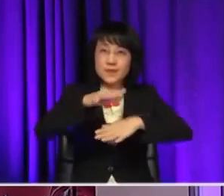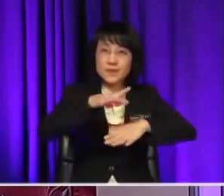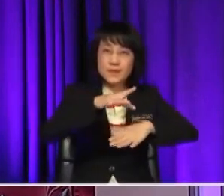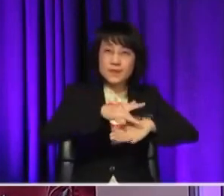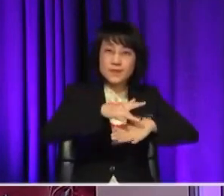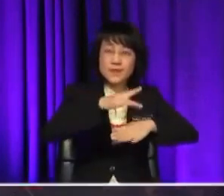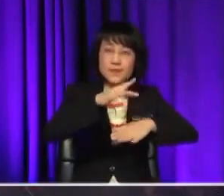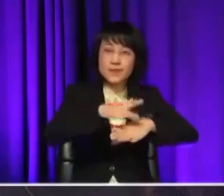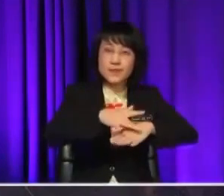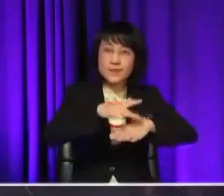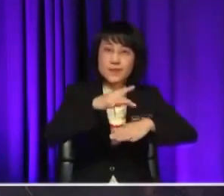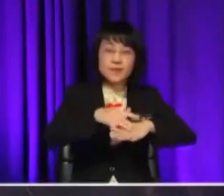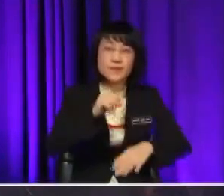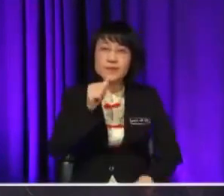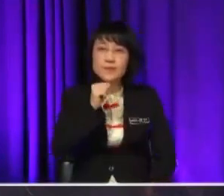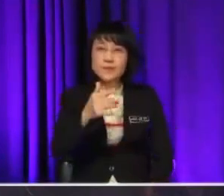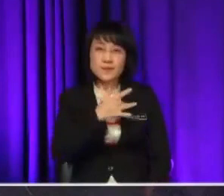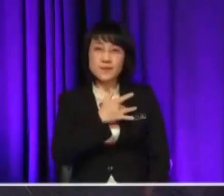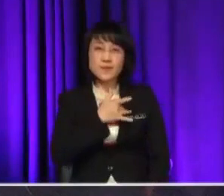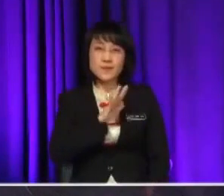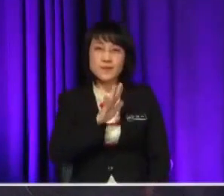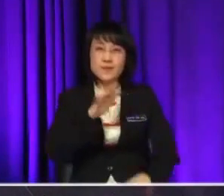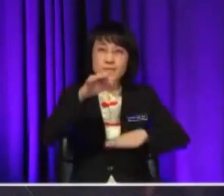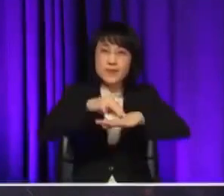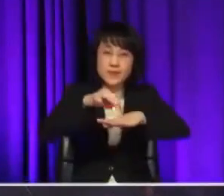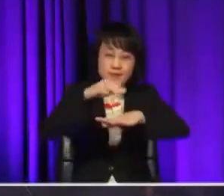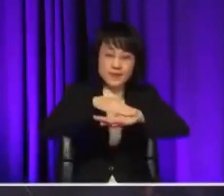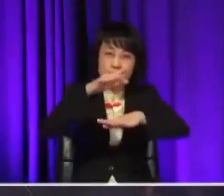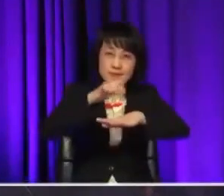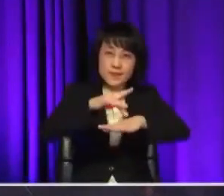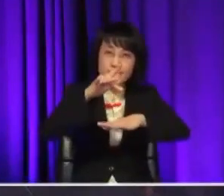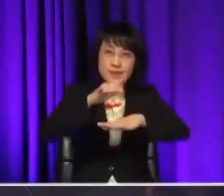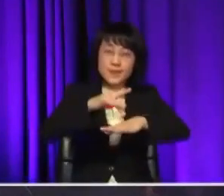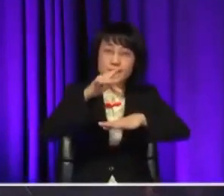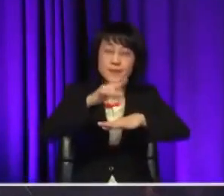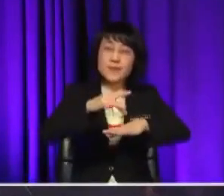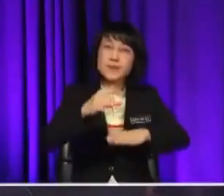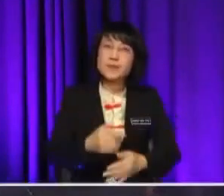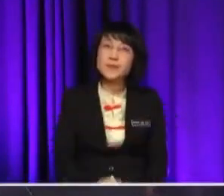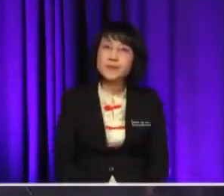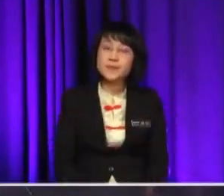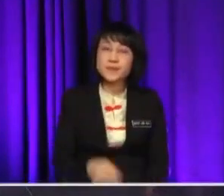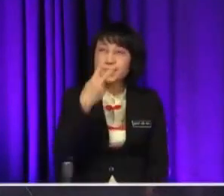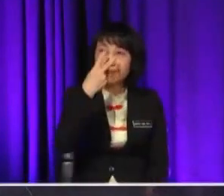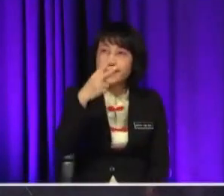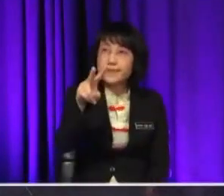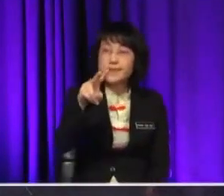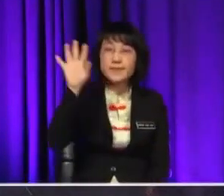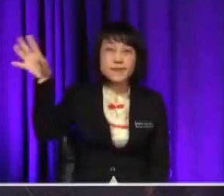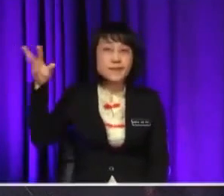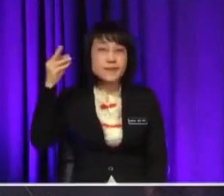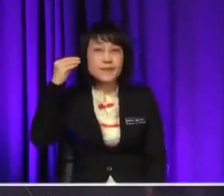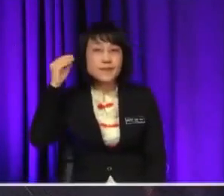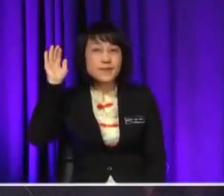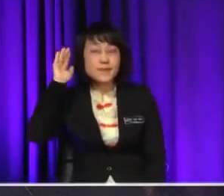as in your feelings. Yep. That's totally different. That goes with tone. So we have sight, we have sound,